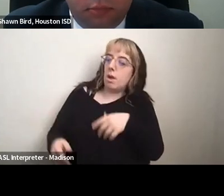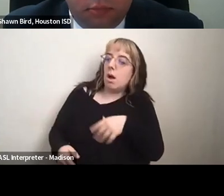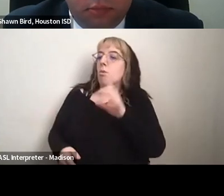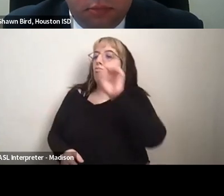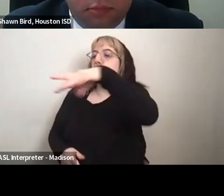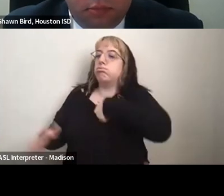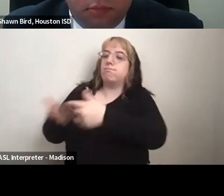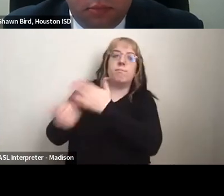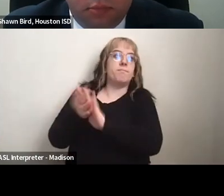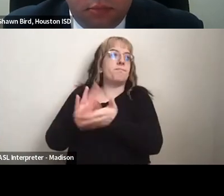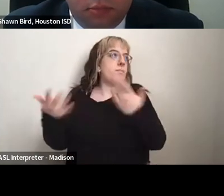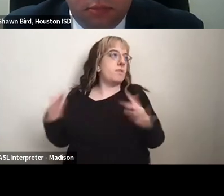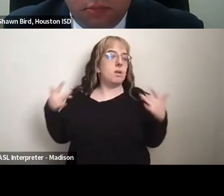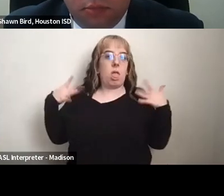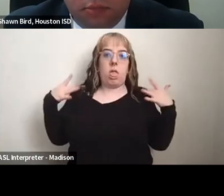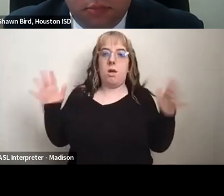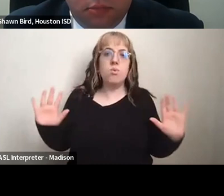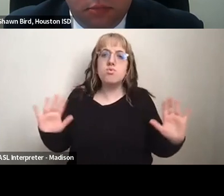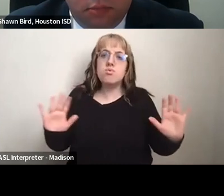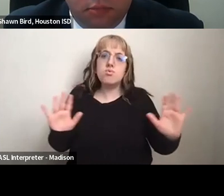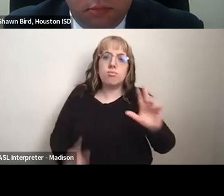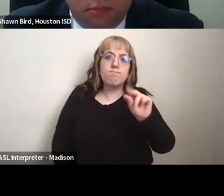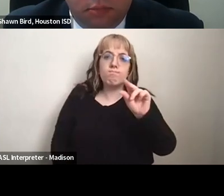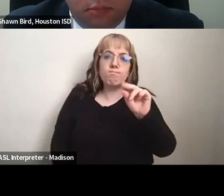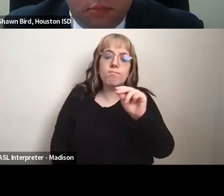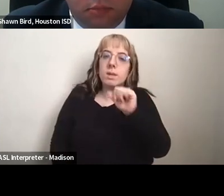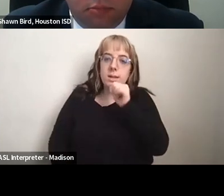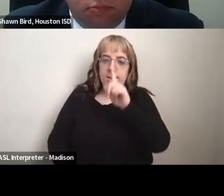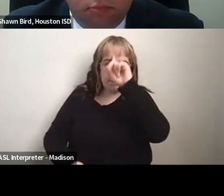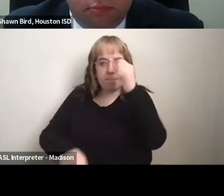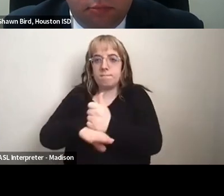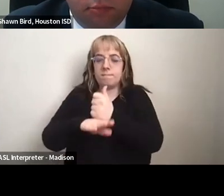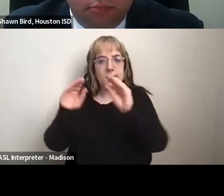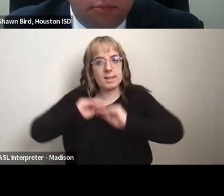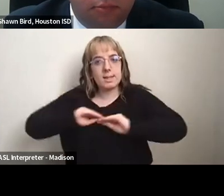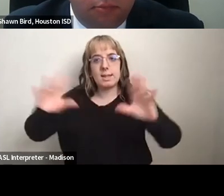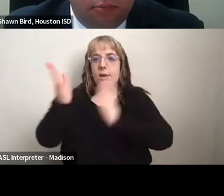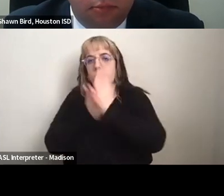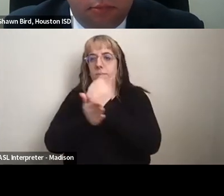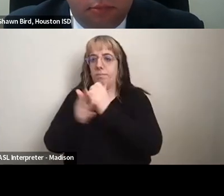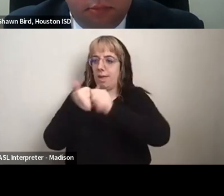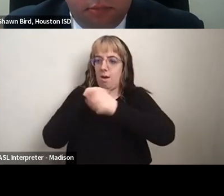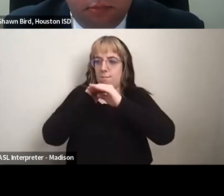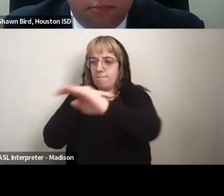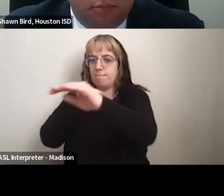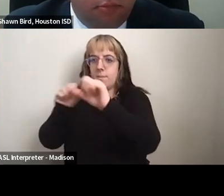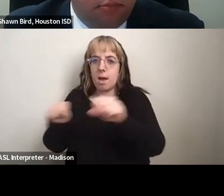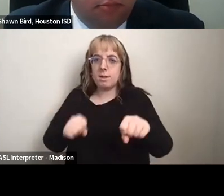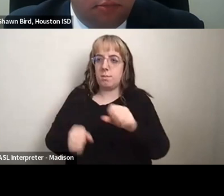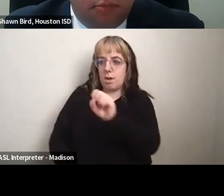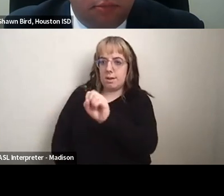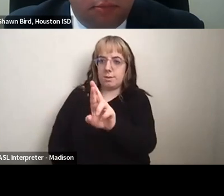money, make something happen, and then forget about it. You all have the plans so clear of how this is going to be sustained after the ESSER